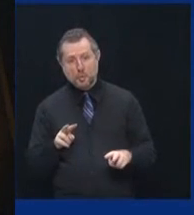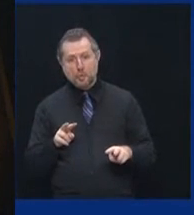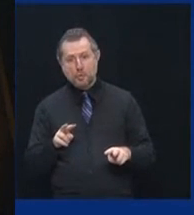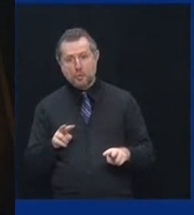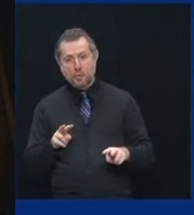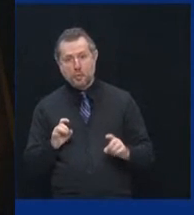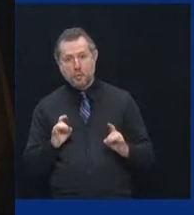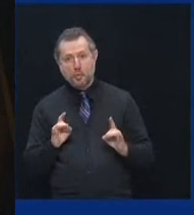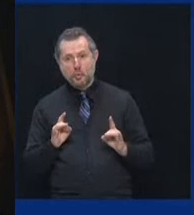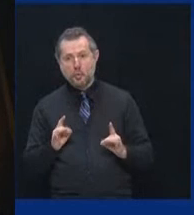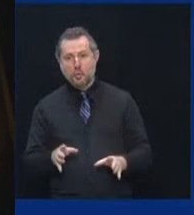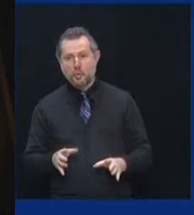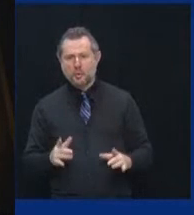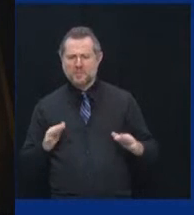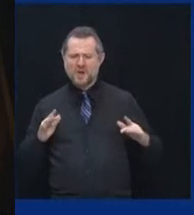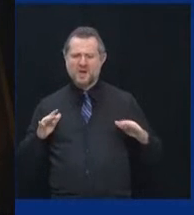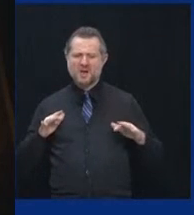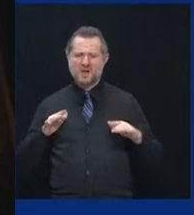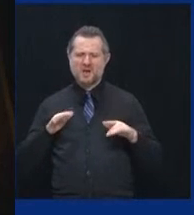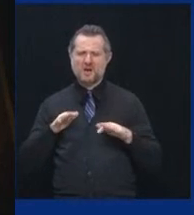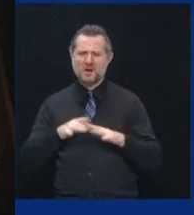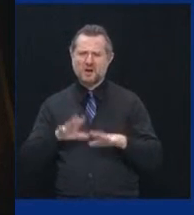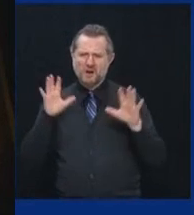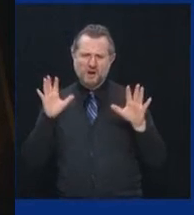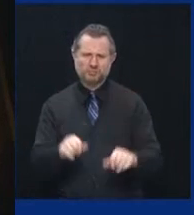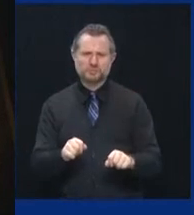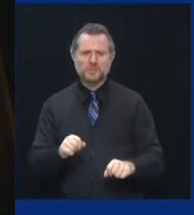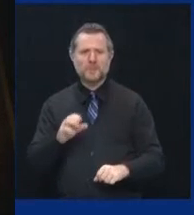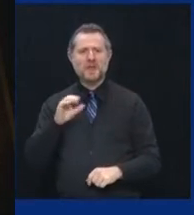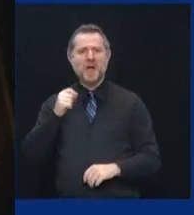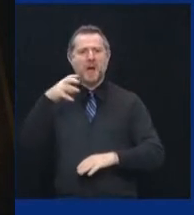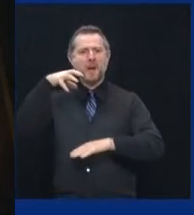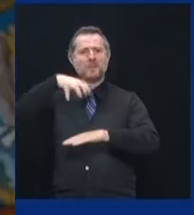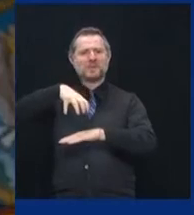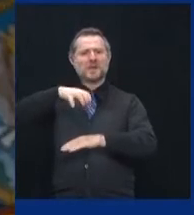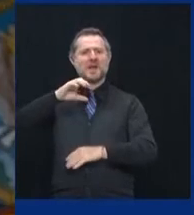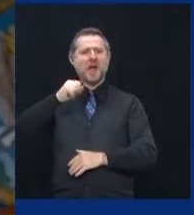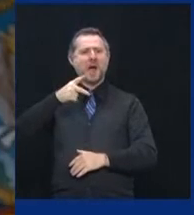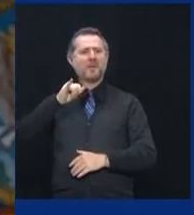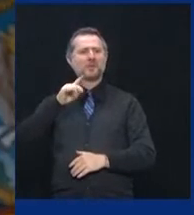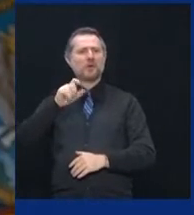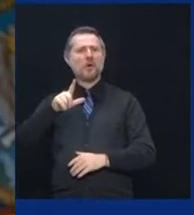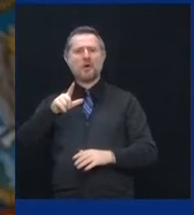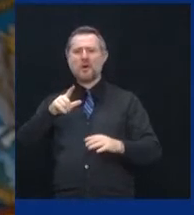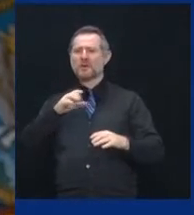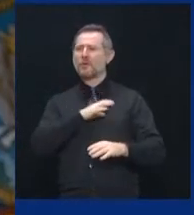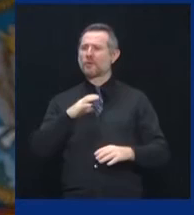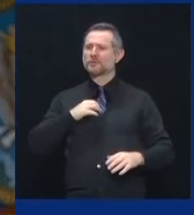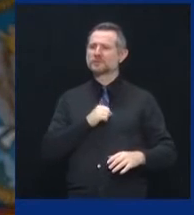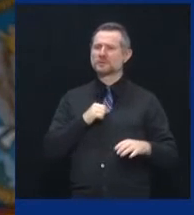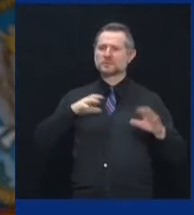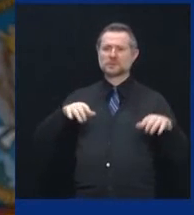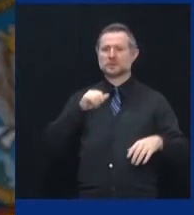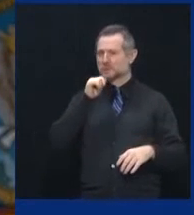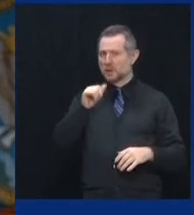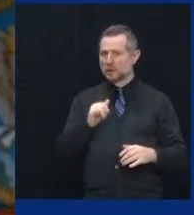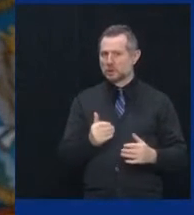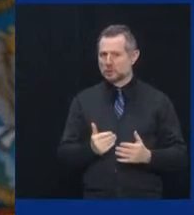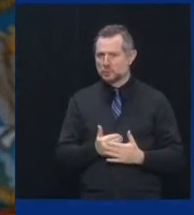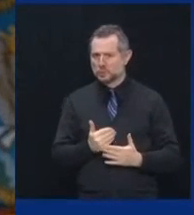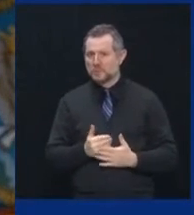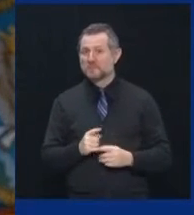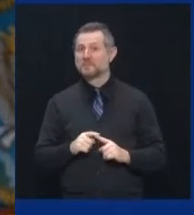attempted coup at the Capitol. These demons may not be new, but they are